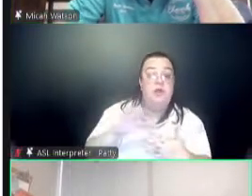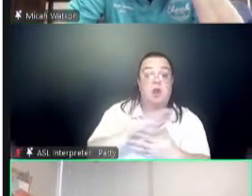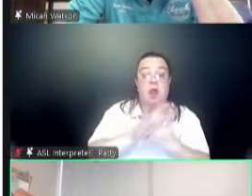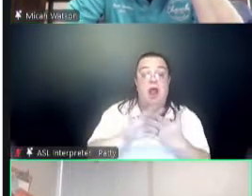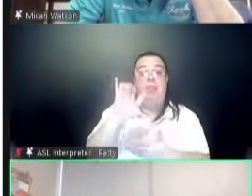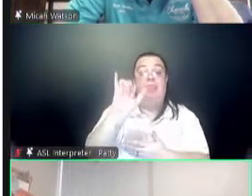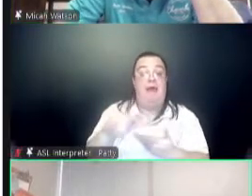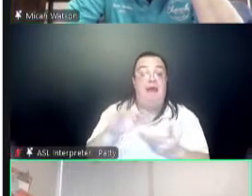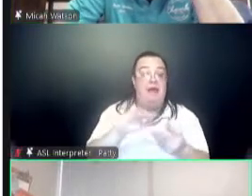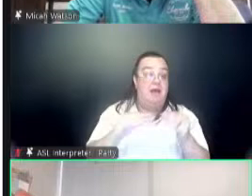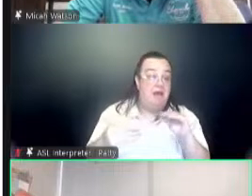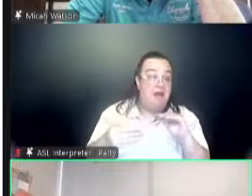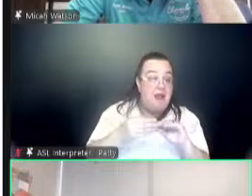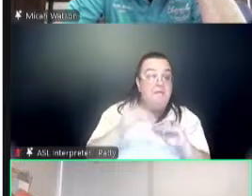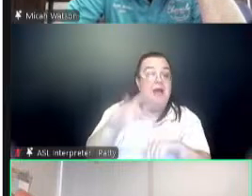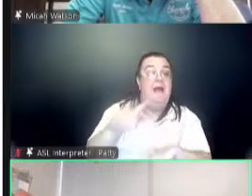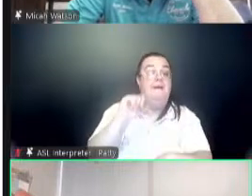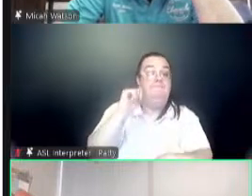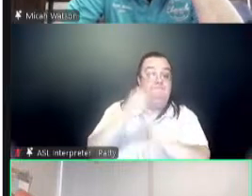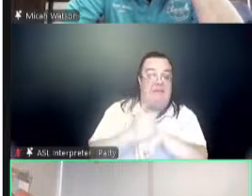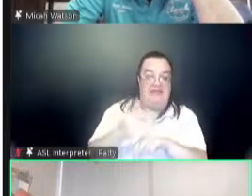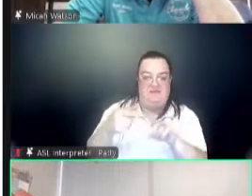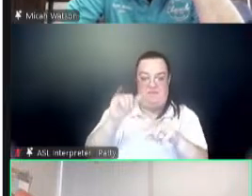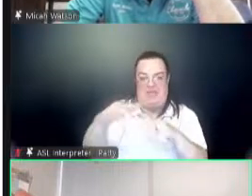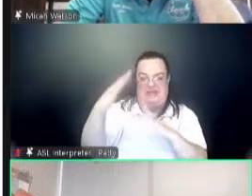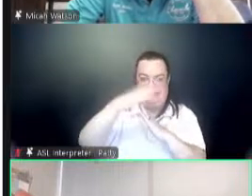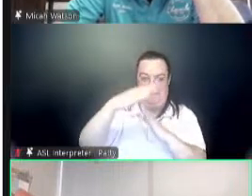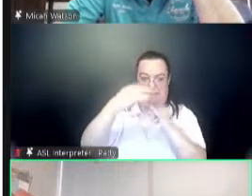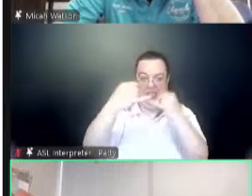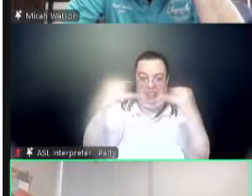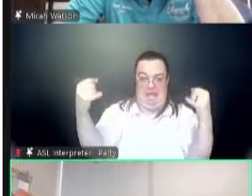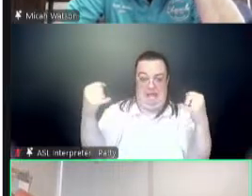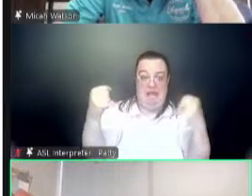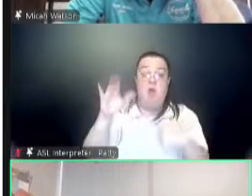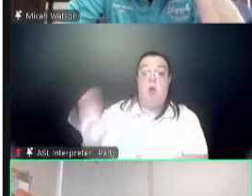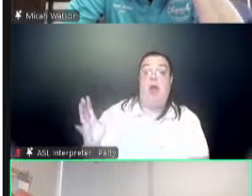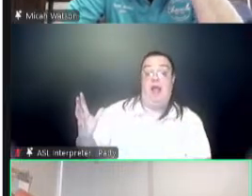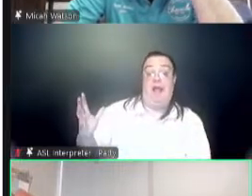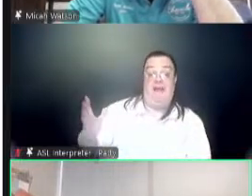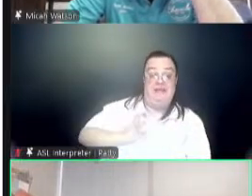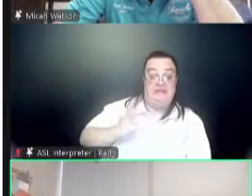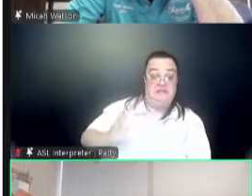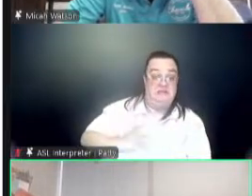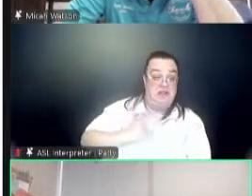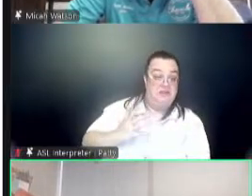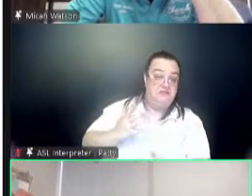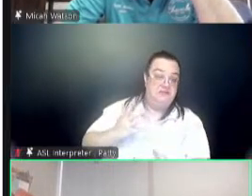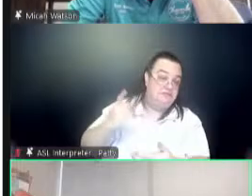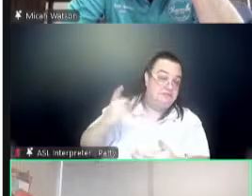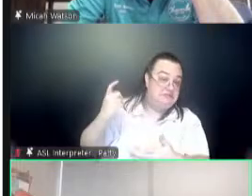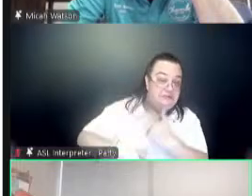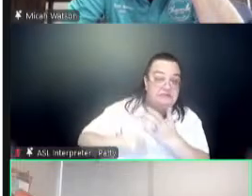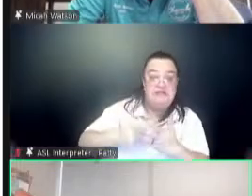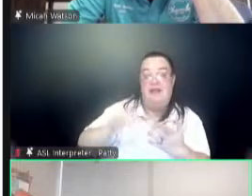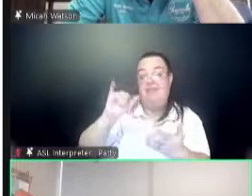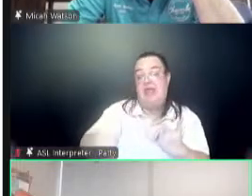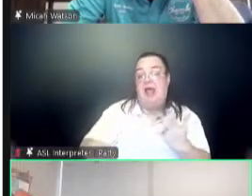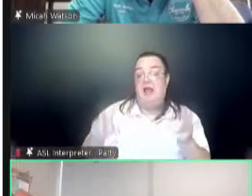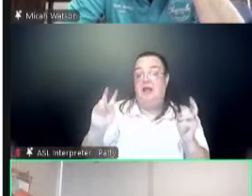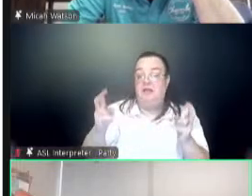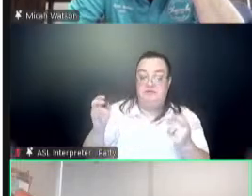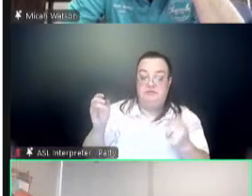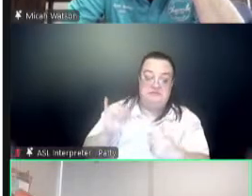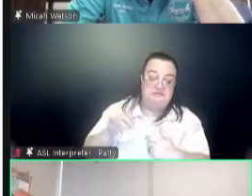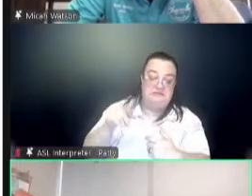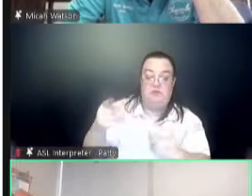that are based off of that top line. Your official expense, these are things that if you wanted to send cards